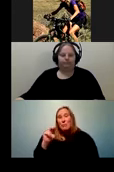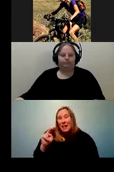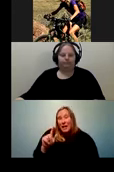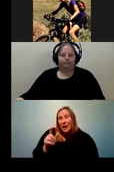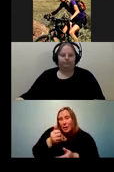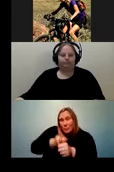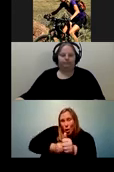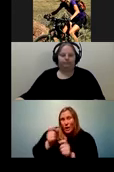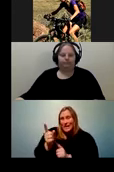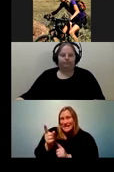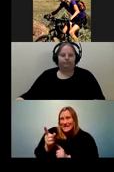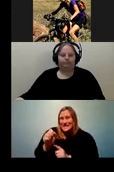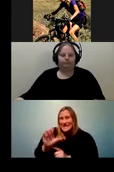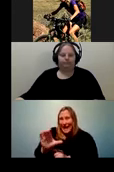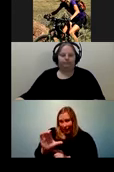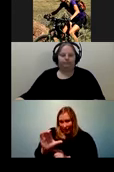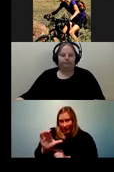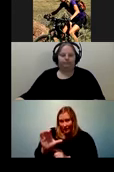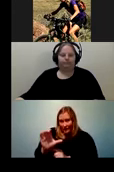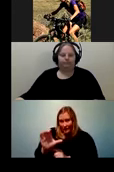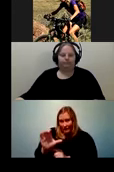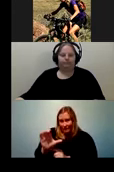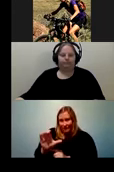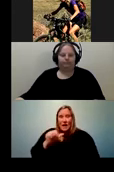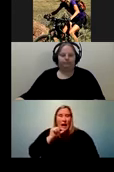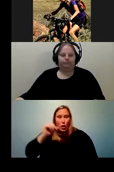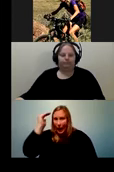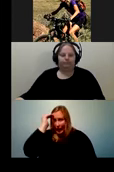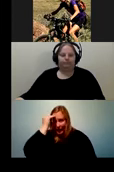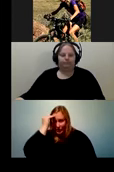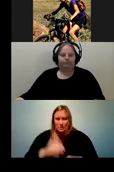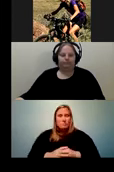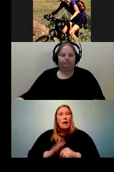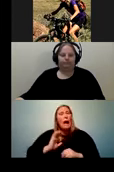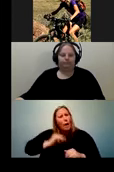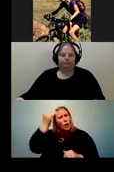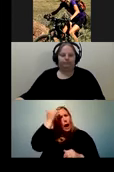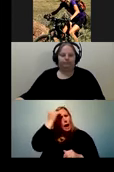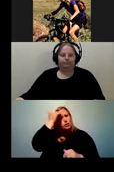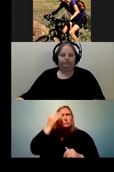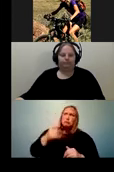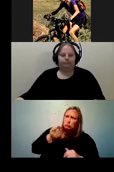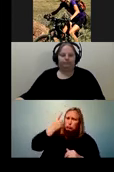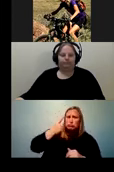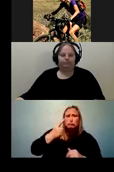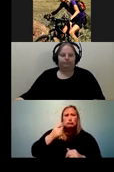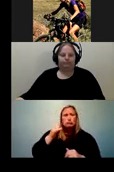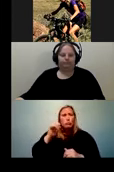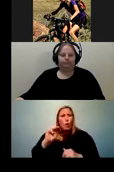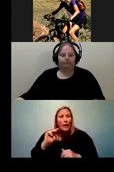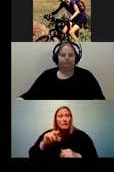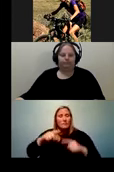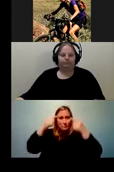our unconscious brain. And our conscious brain works with about 40 bits per